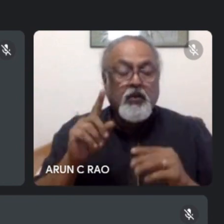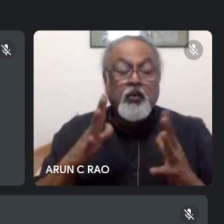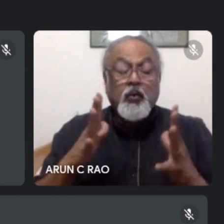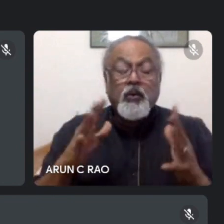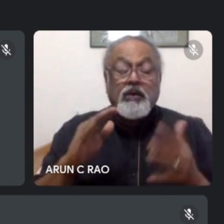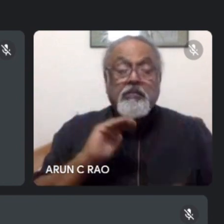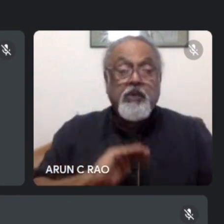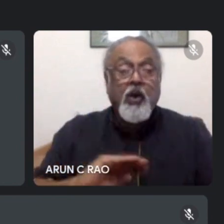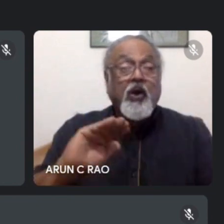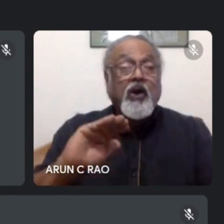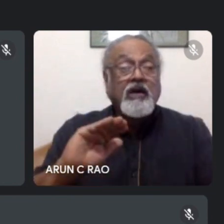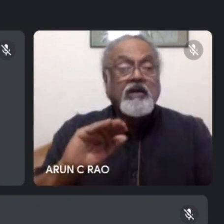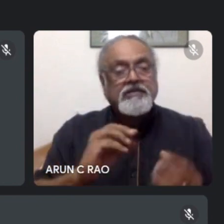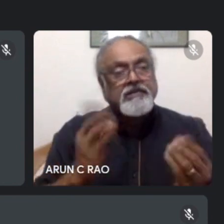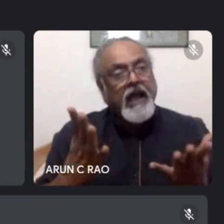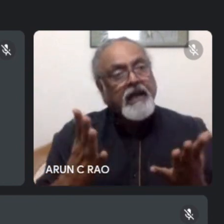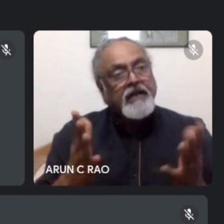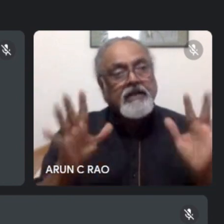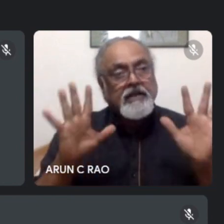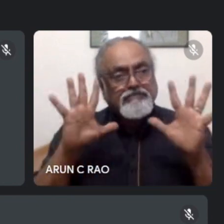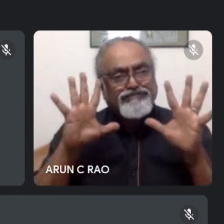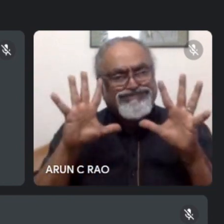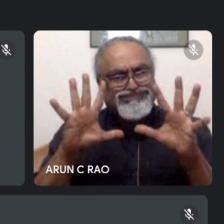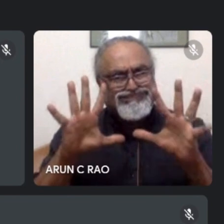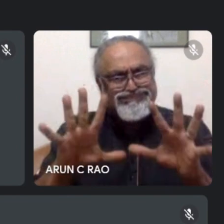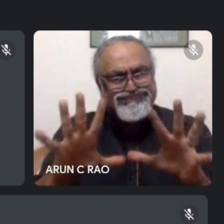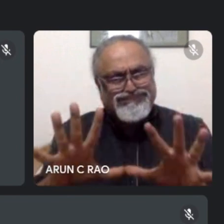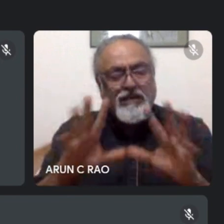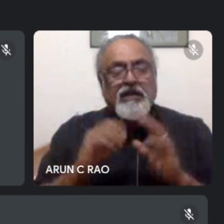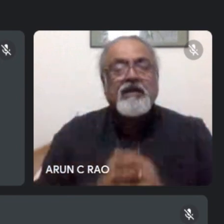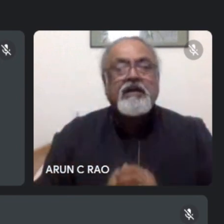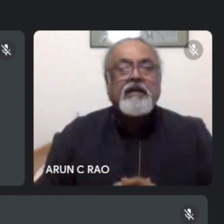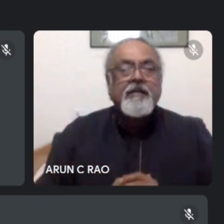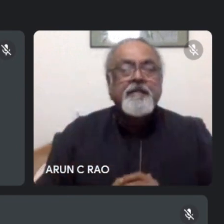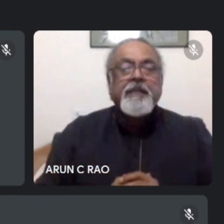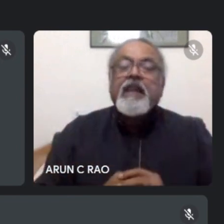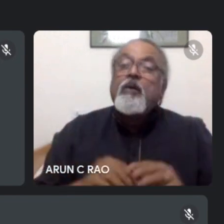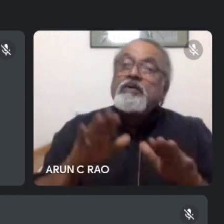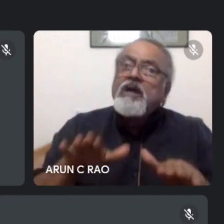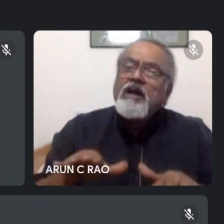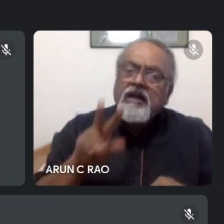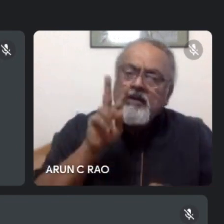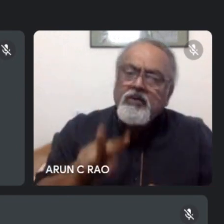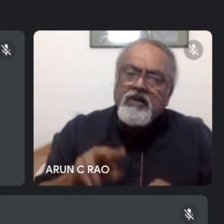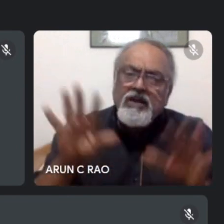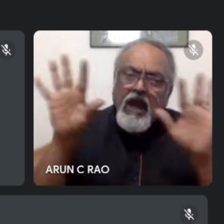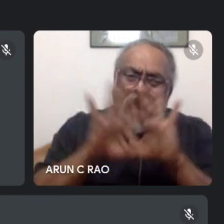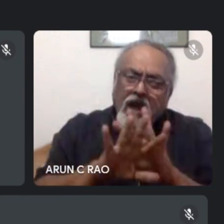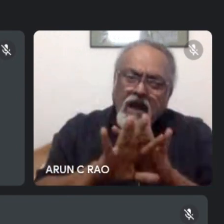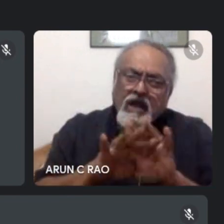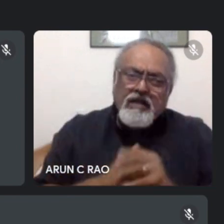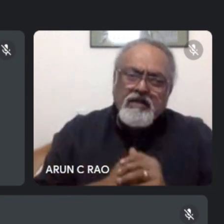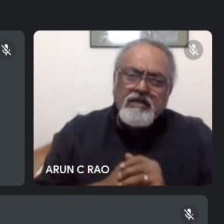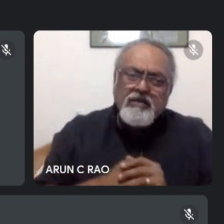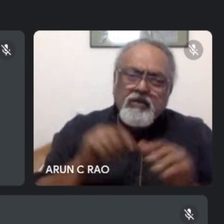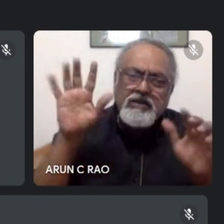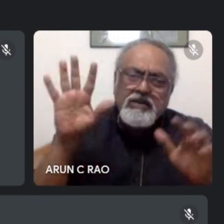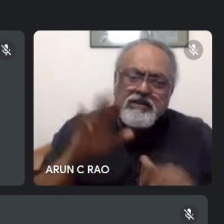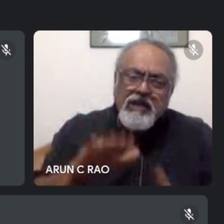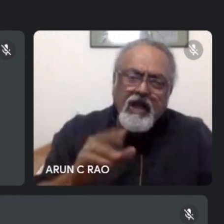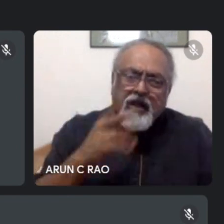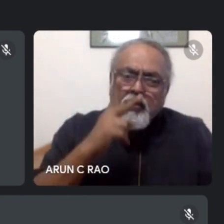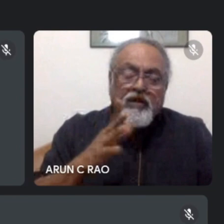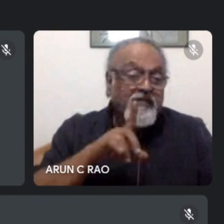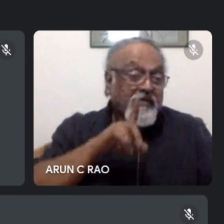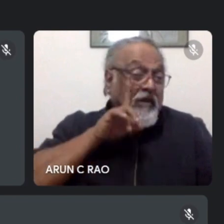born. And it starts with basics, like, oh, your child looks dark, or your child looks fair. And as they